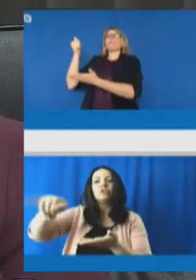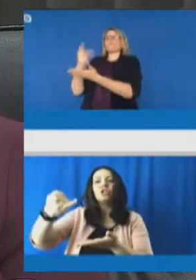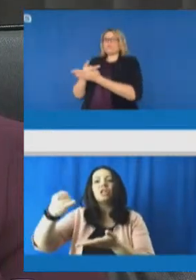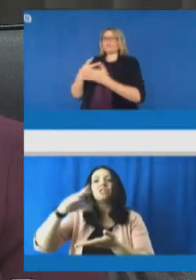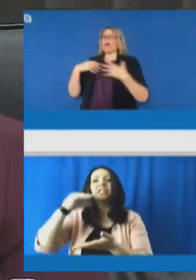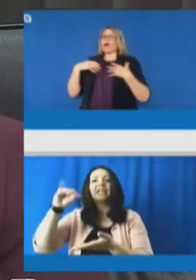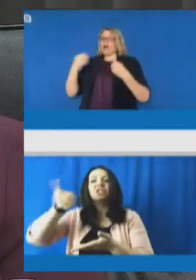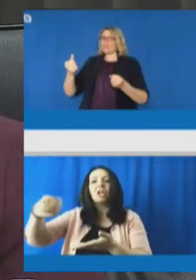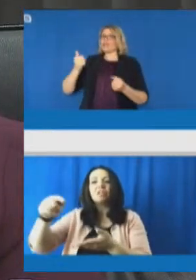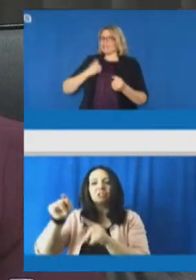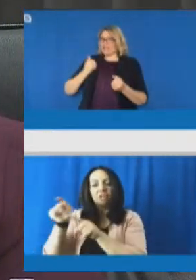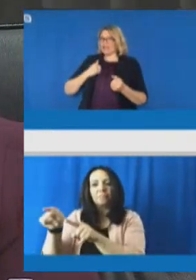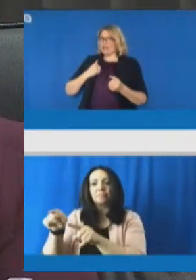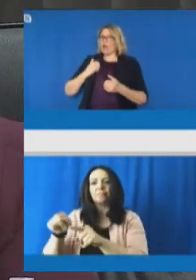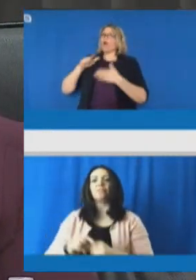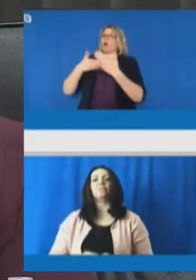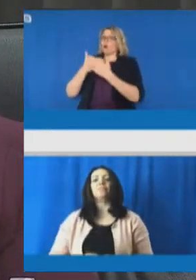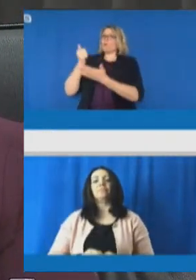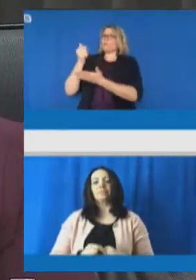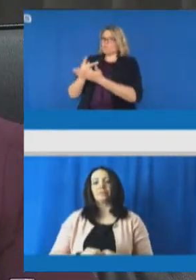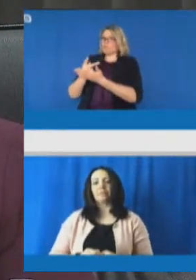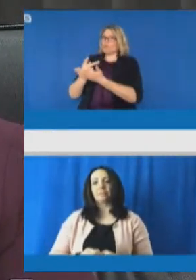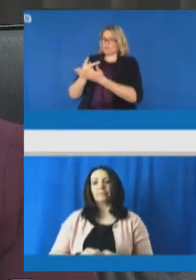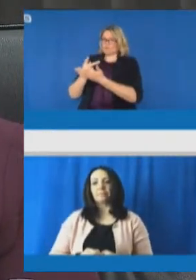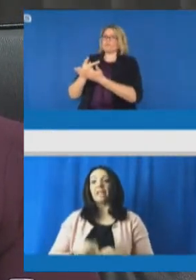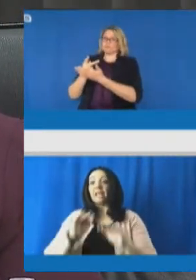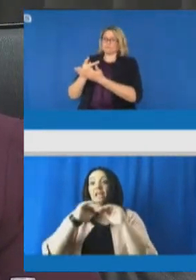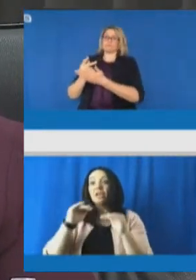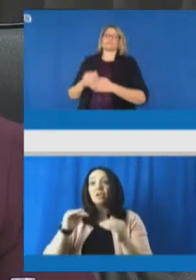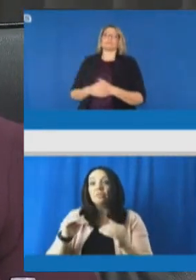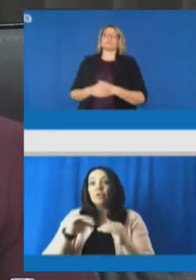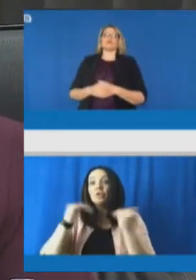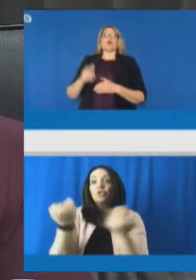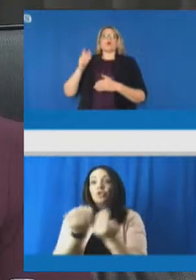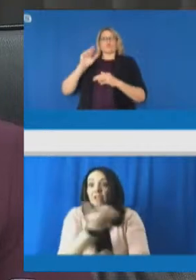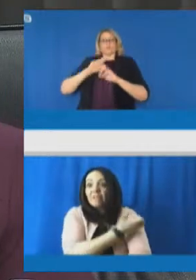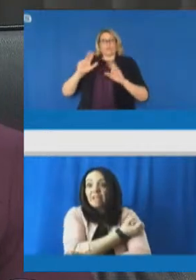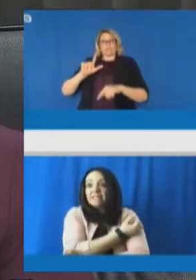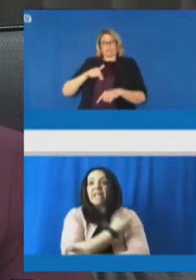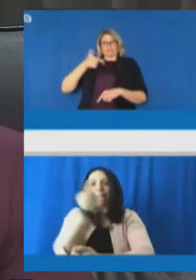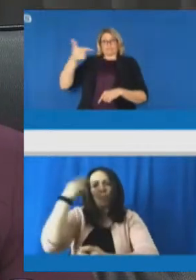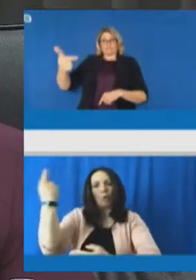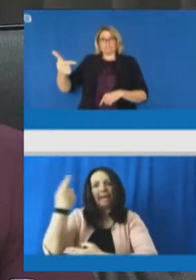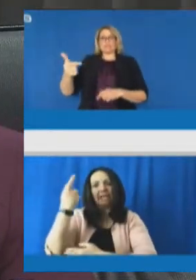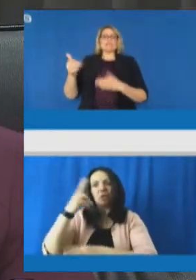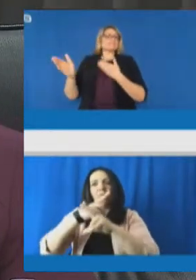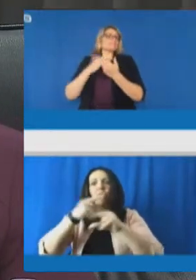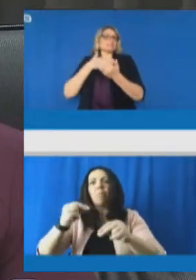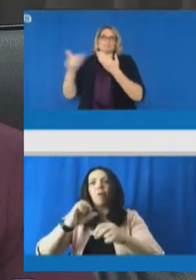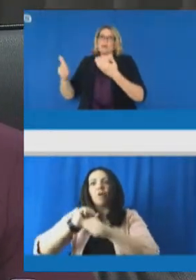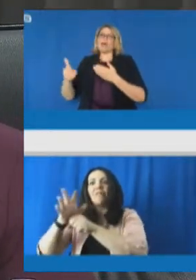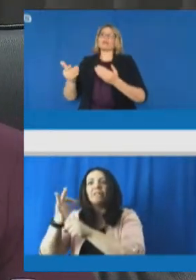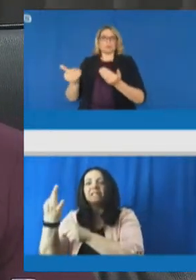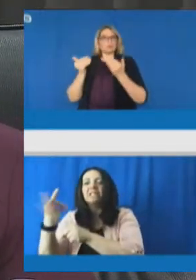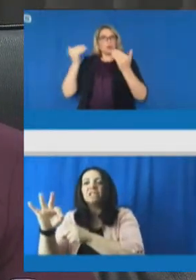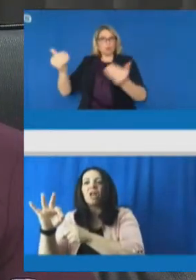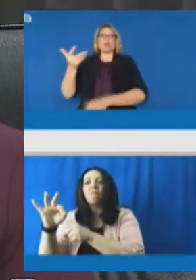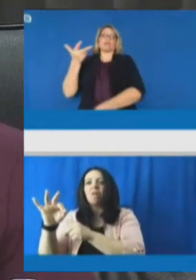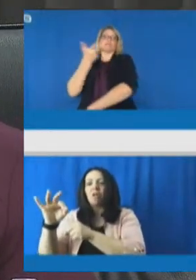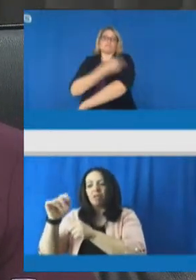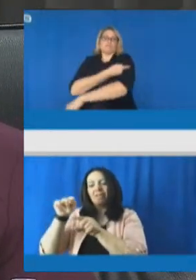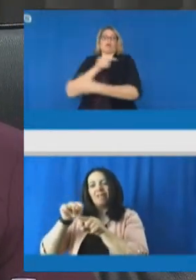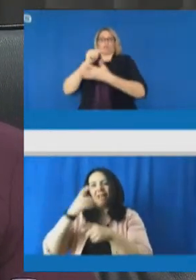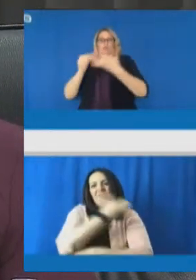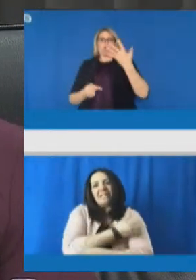protection from this virus that we have been living with for over the past year. And I did receive anecdotal information today from